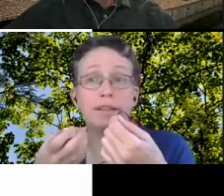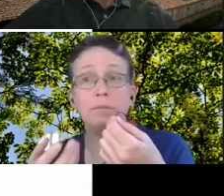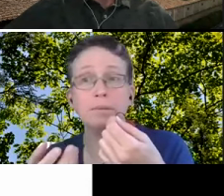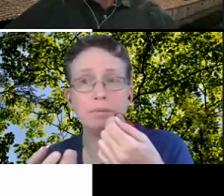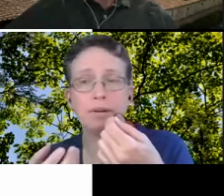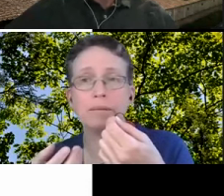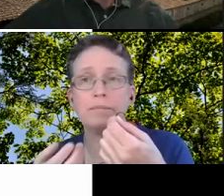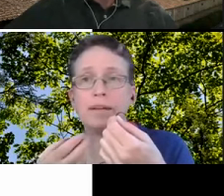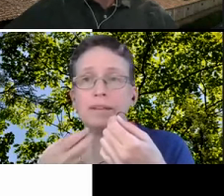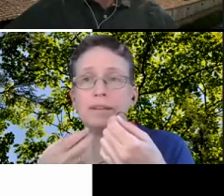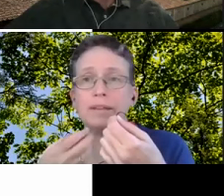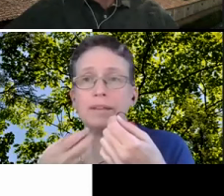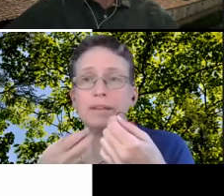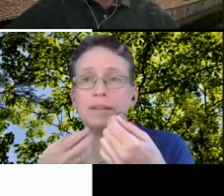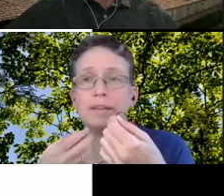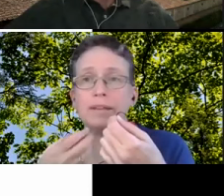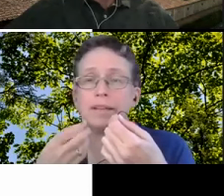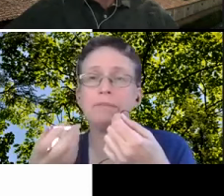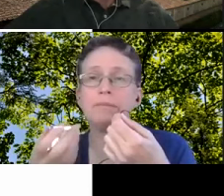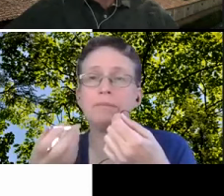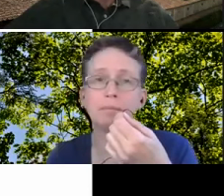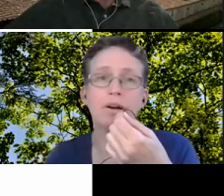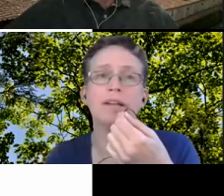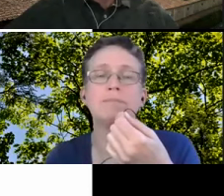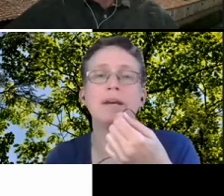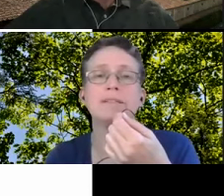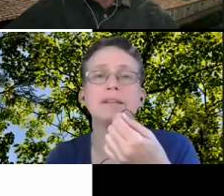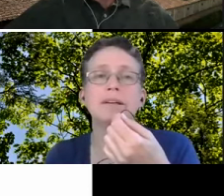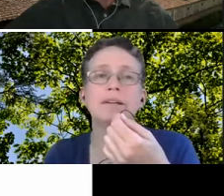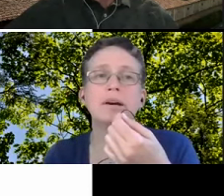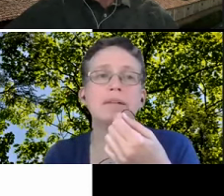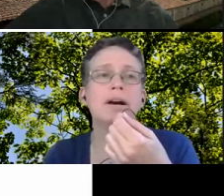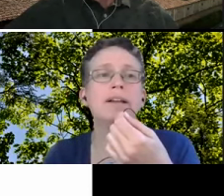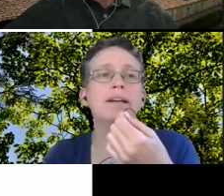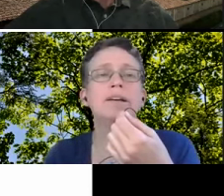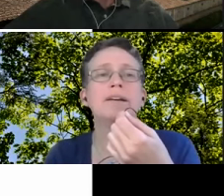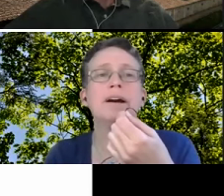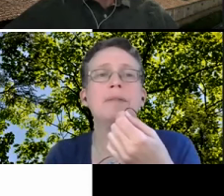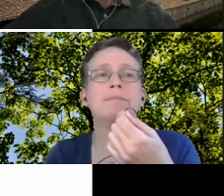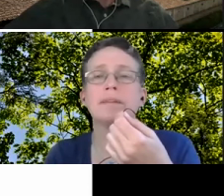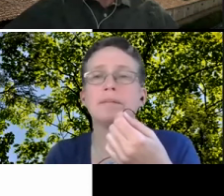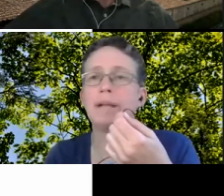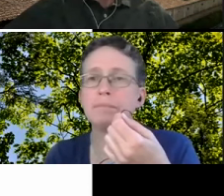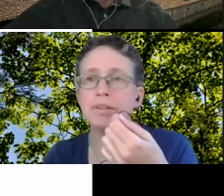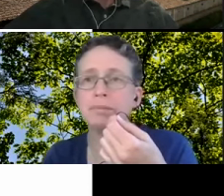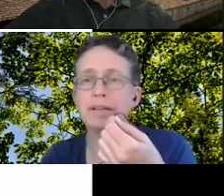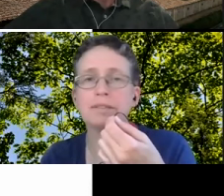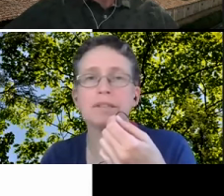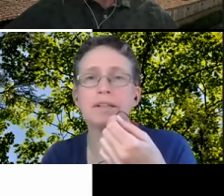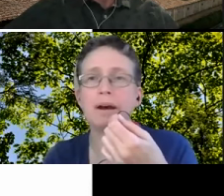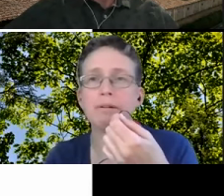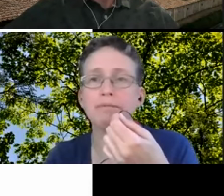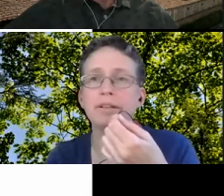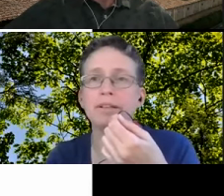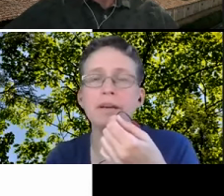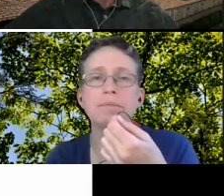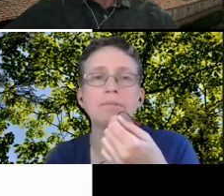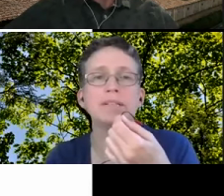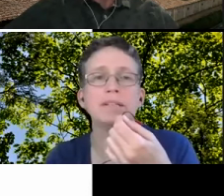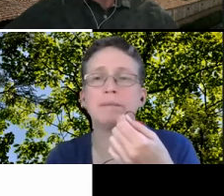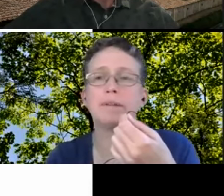like they would be welcome and that they would belong in a space. So I highlight here the Black Birders Week as a really powerful